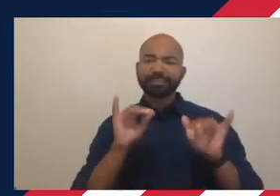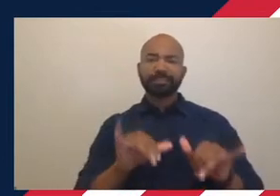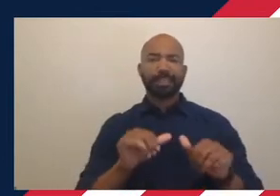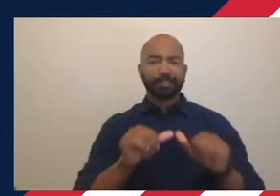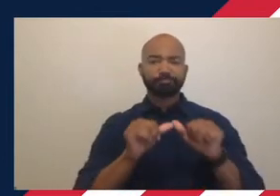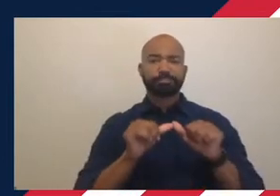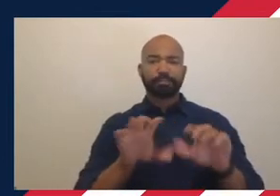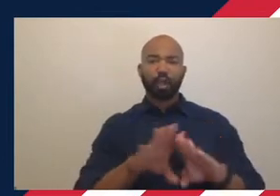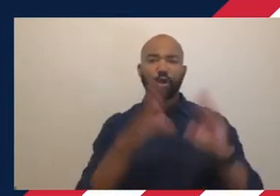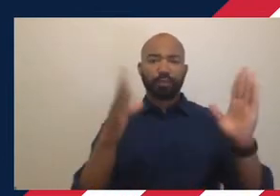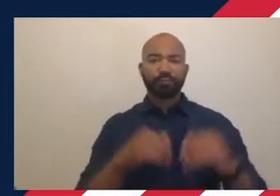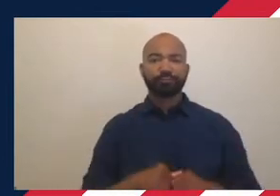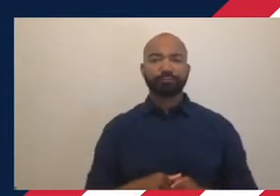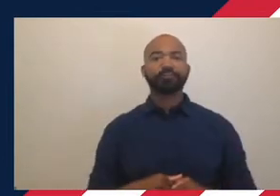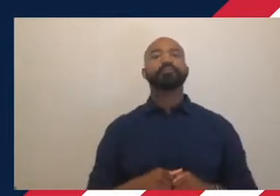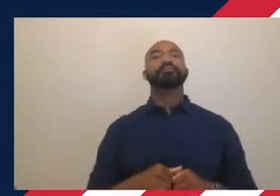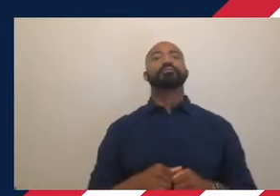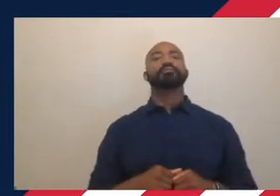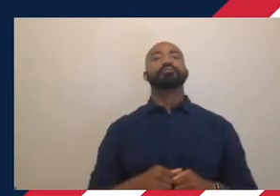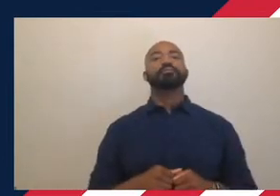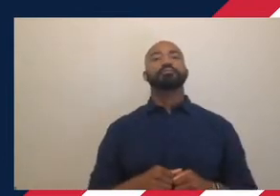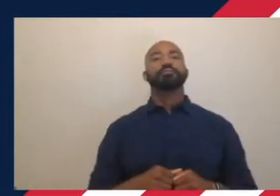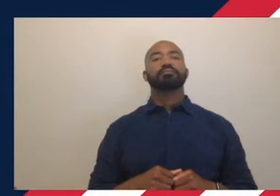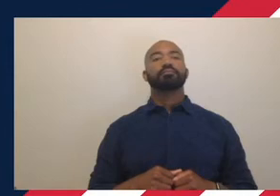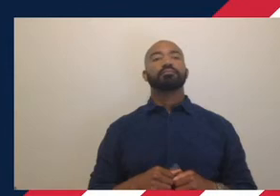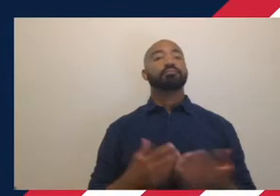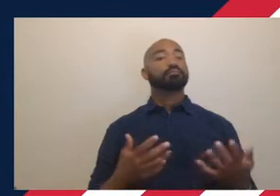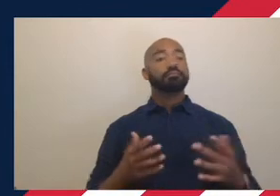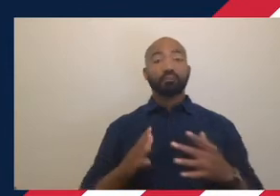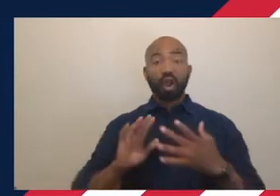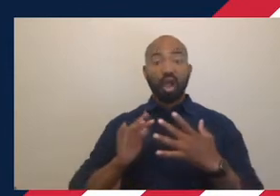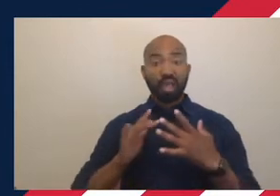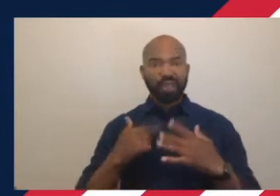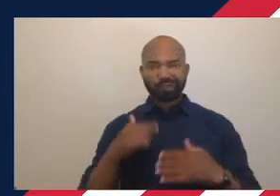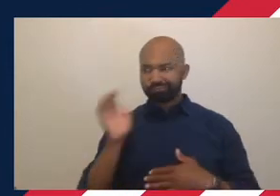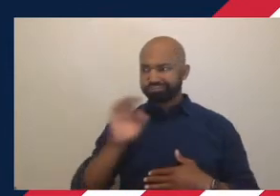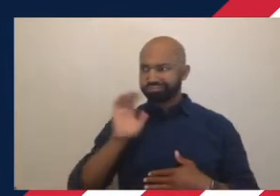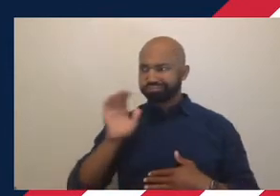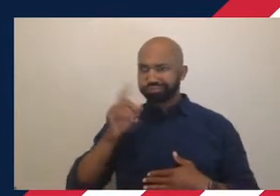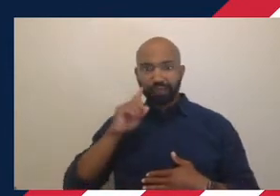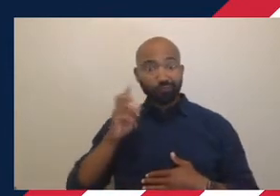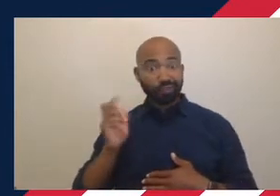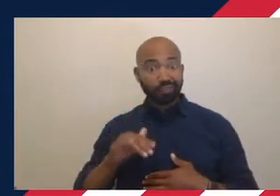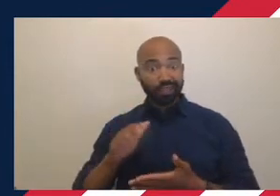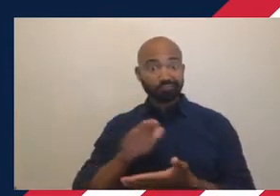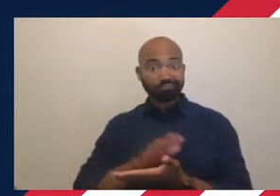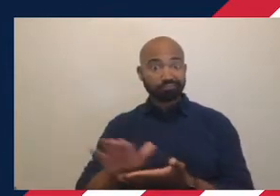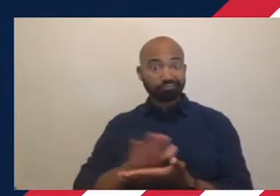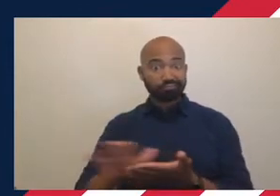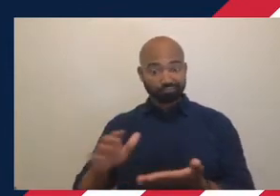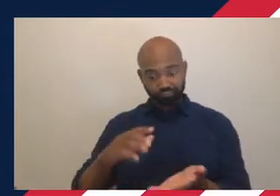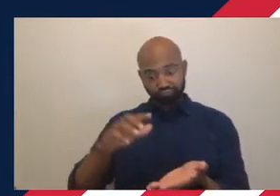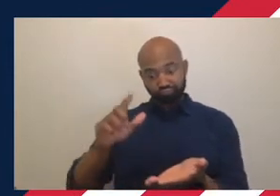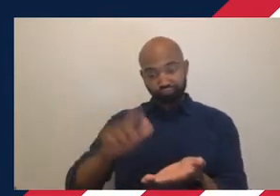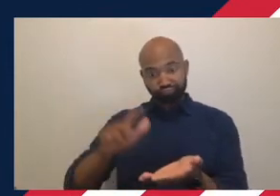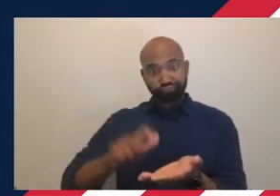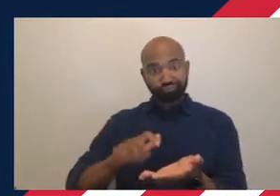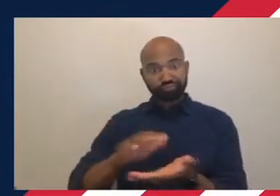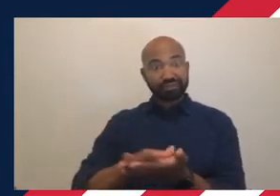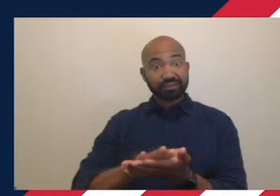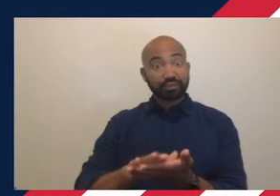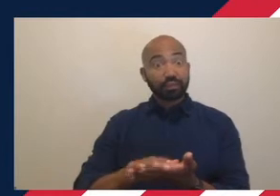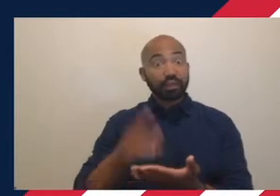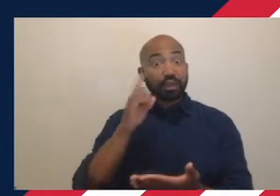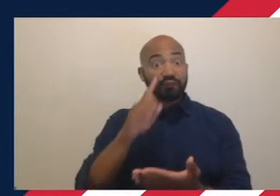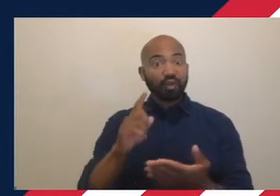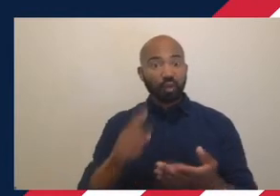Hand sanitizer, we went on online to look for some, and it has skyrocketed to almost $9,000 for a pallet